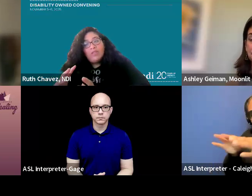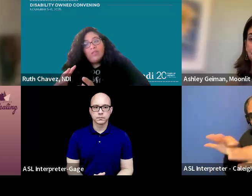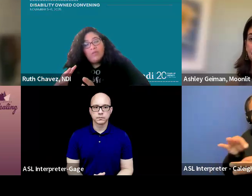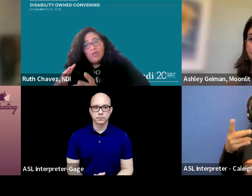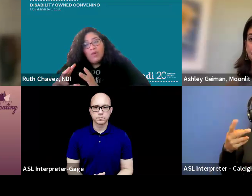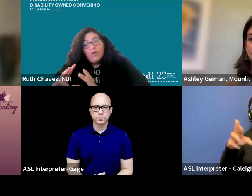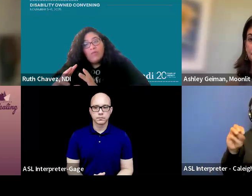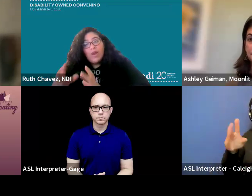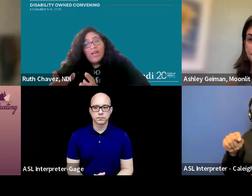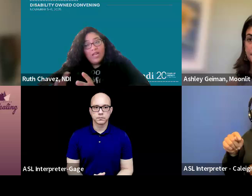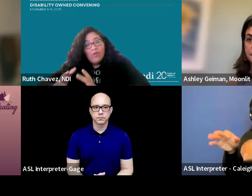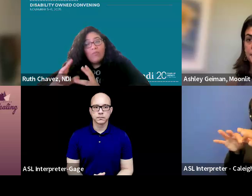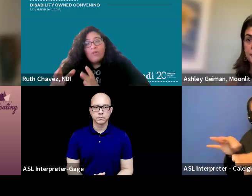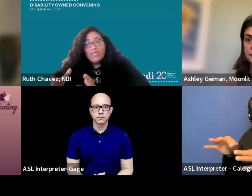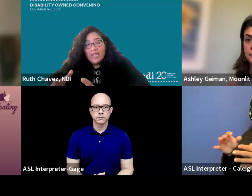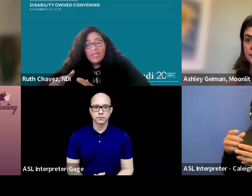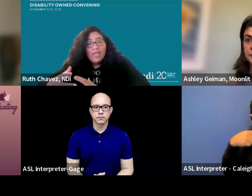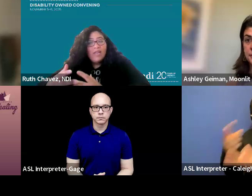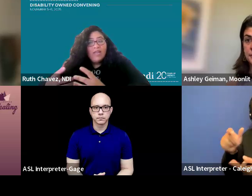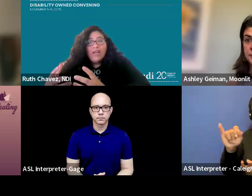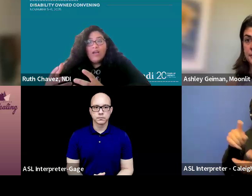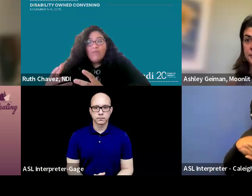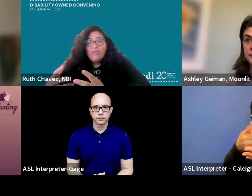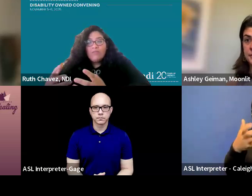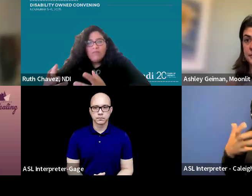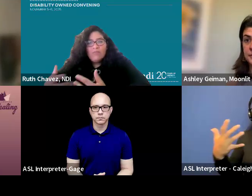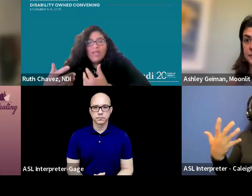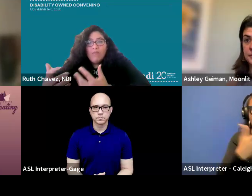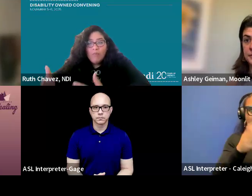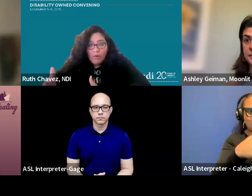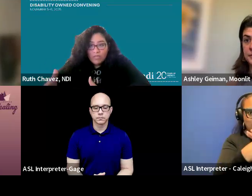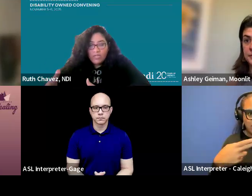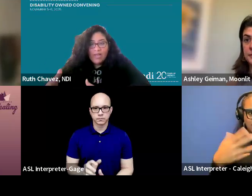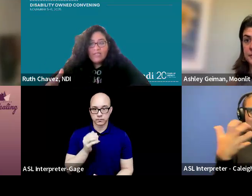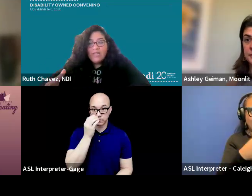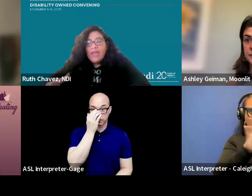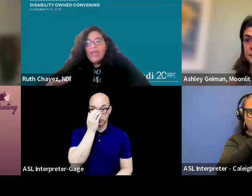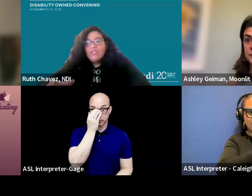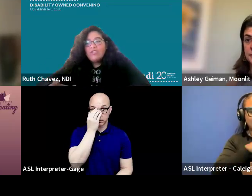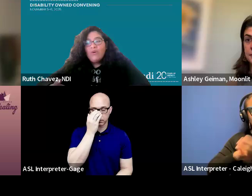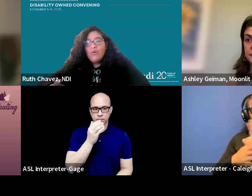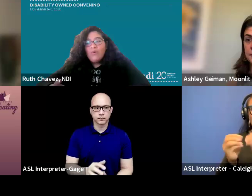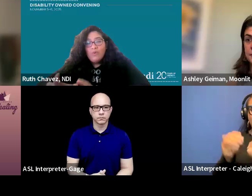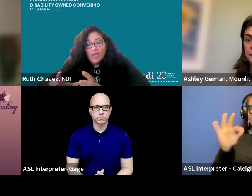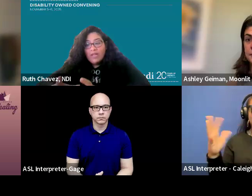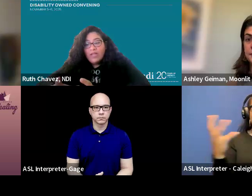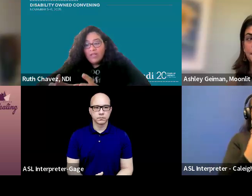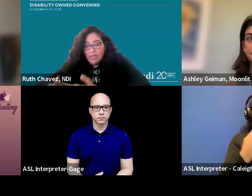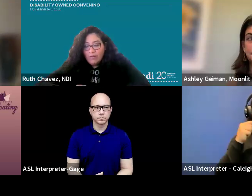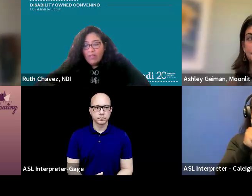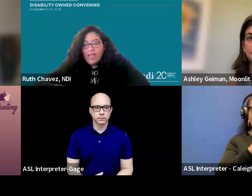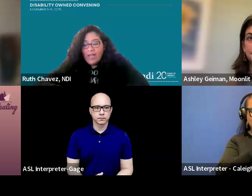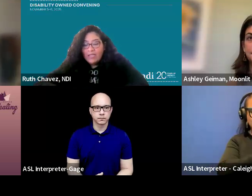align with your branding or your personality, to make it more personalized. And so you